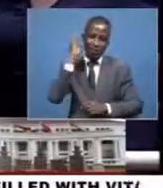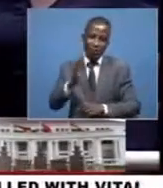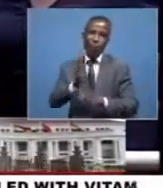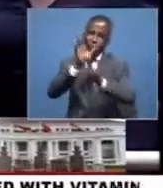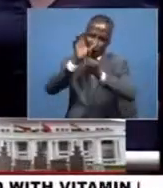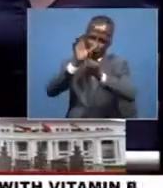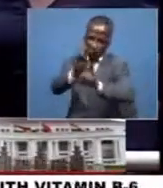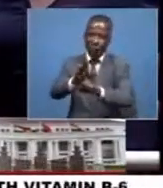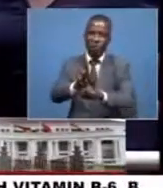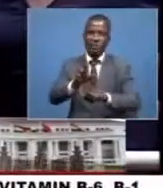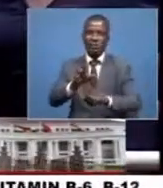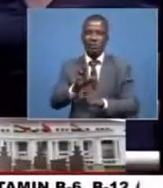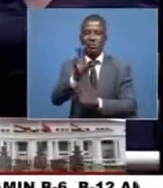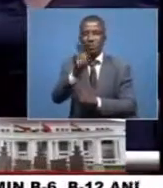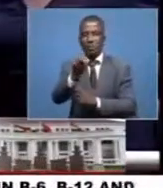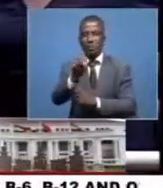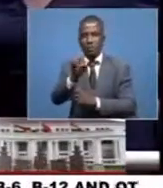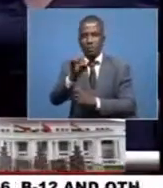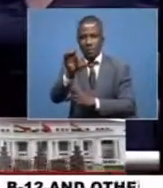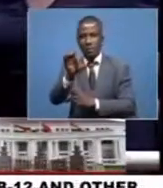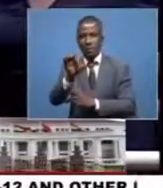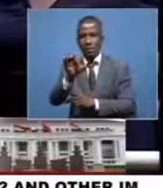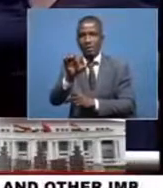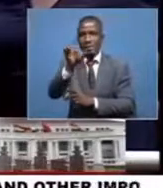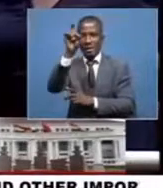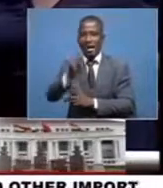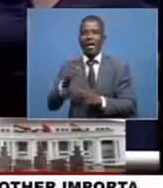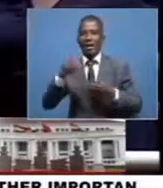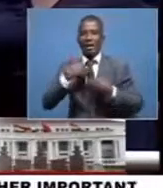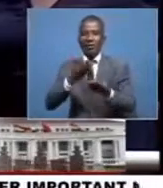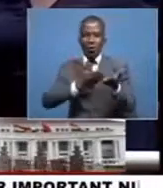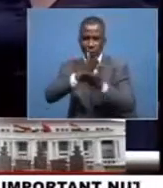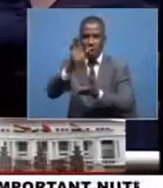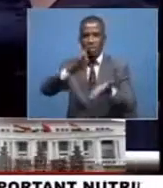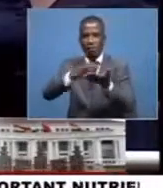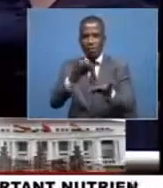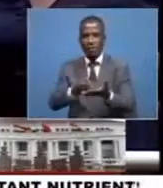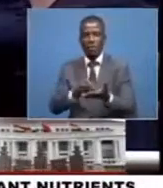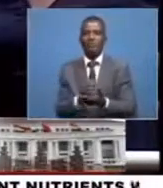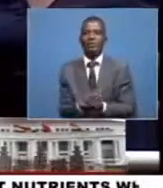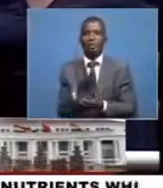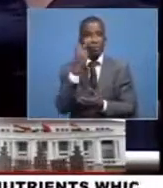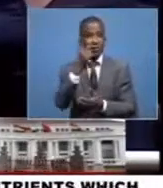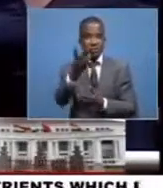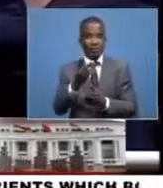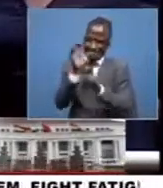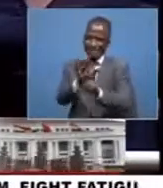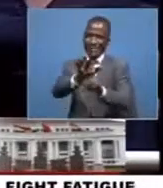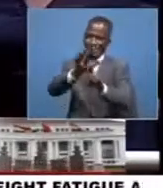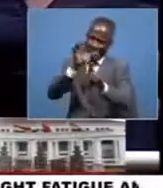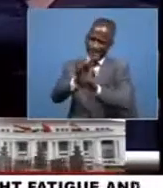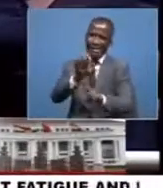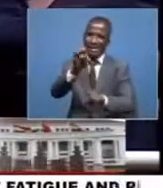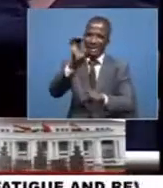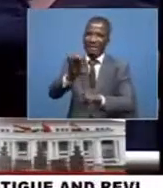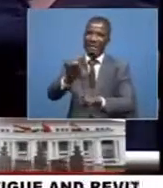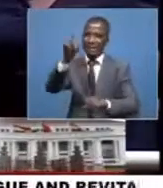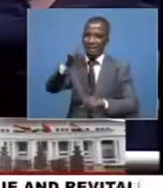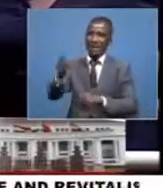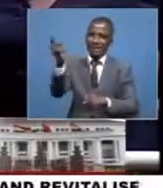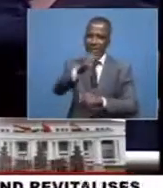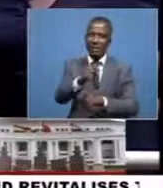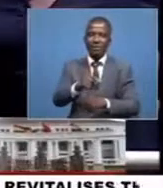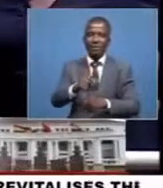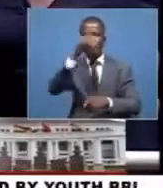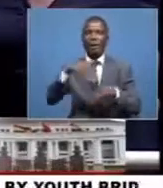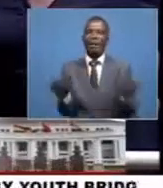petitioner we are convinced the petitioner has made a case. Well, so the question is, if you are a doc, why would you not just allow the